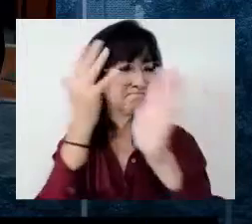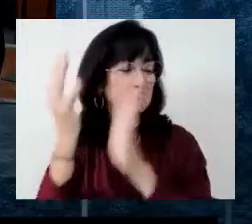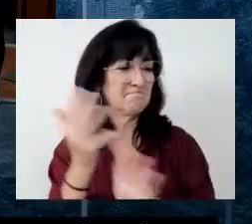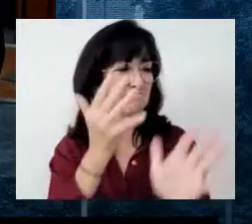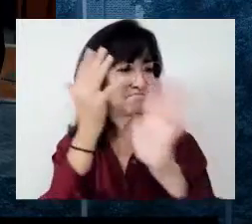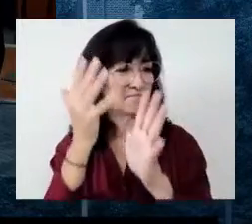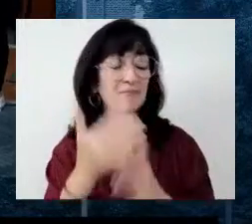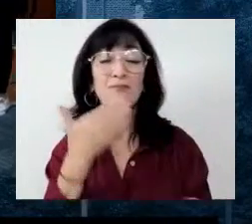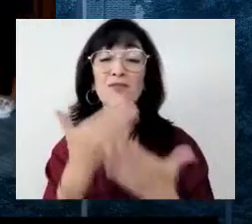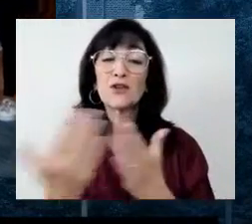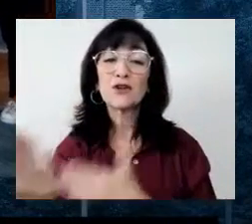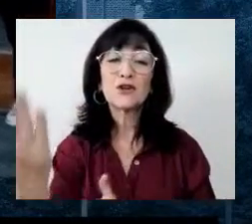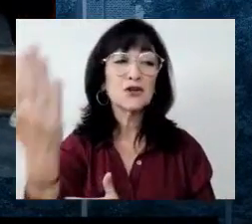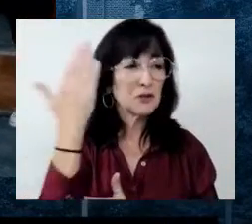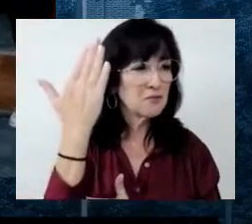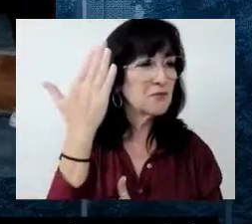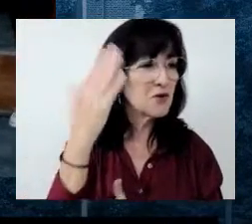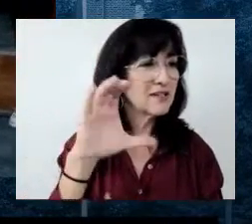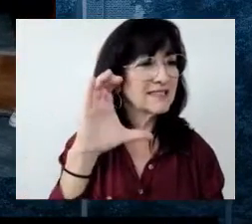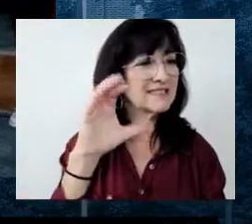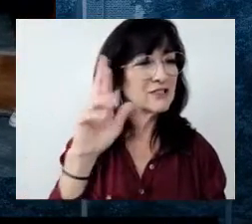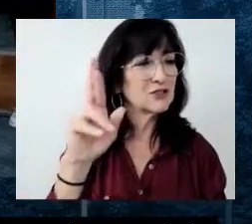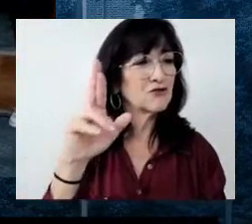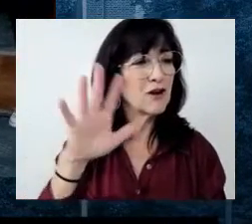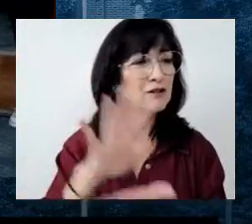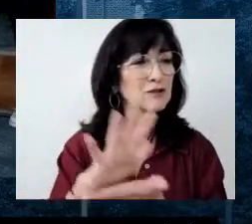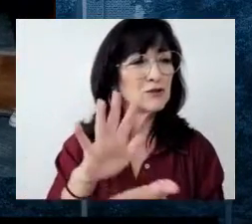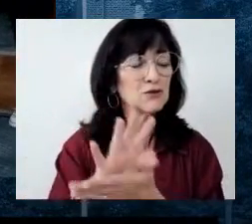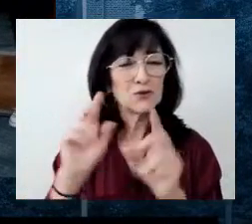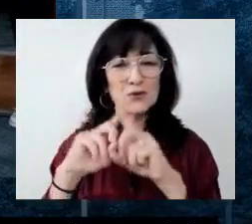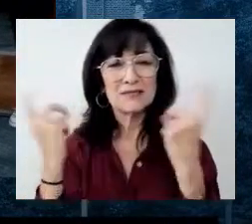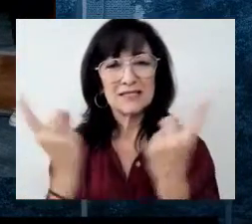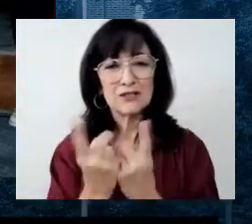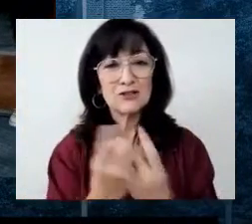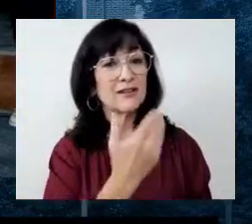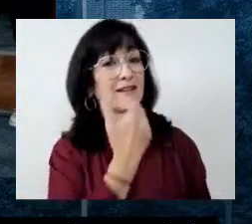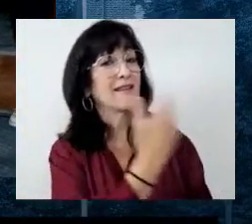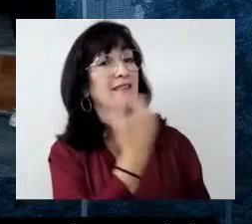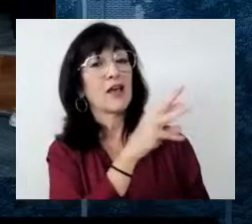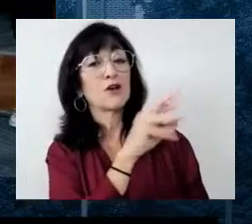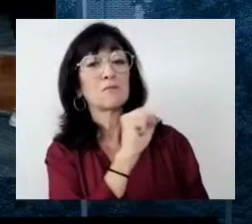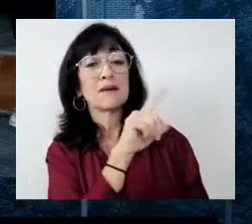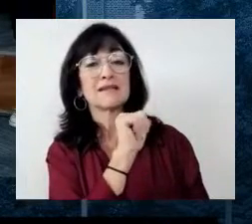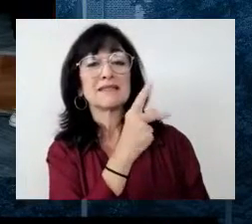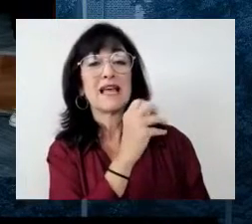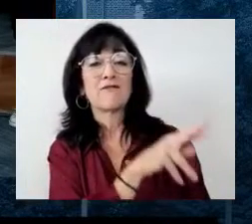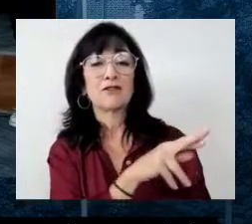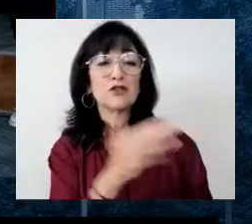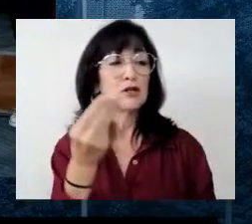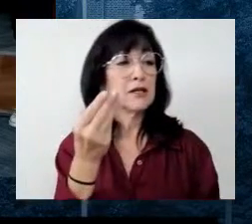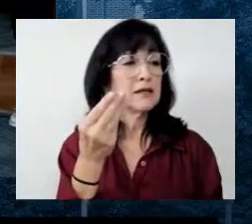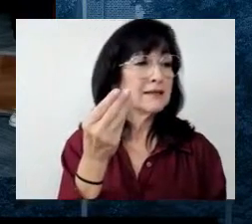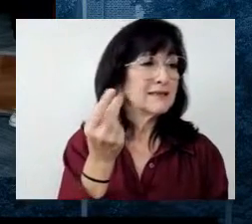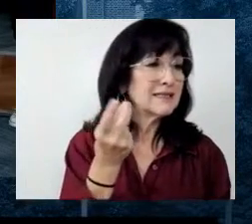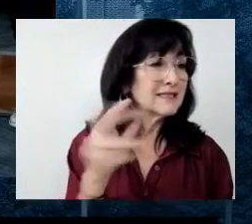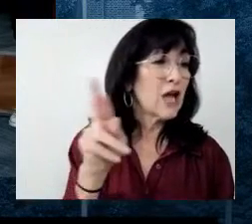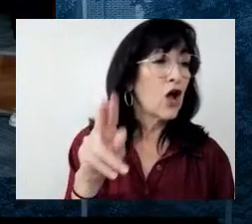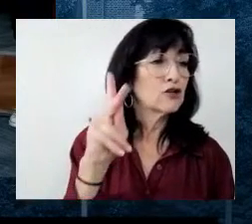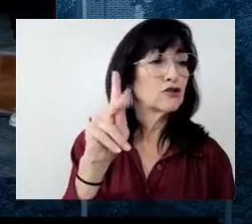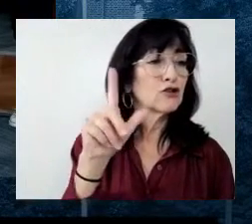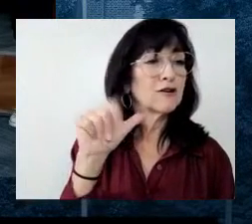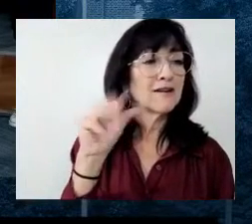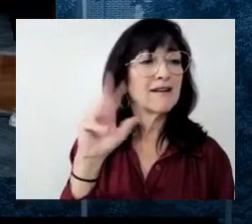Good morning and welcome to the Cesar Rodney School District. Thank you, Mrs. Lavender, Mr. Klowinski, or Dr. Klowinski, who is in the back